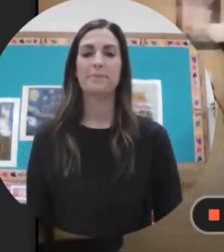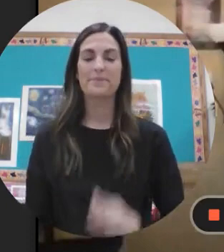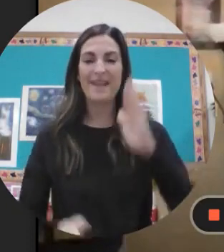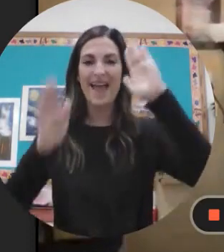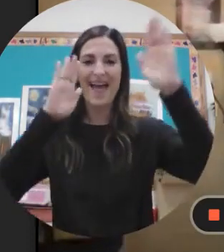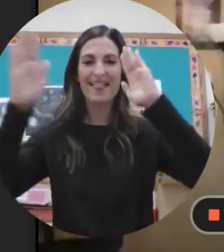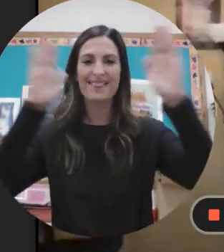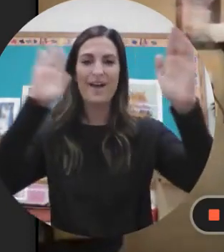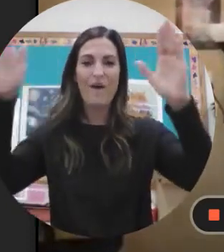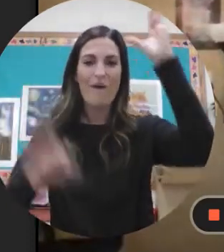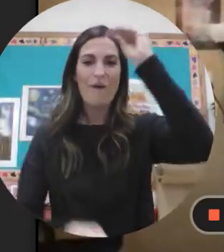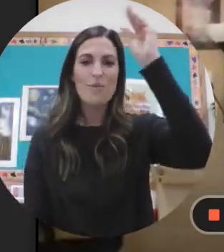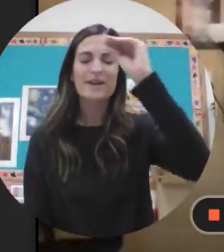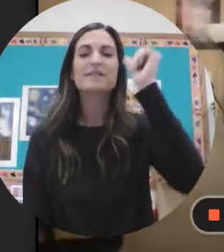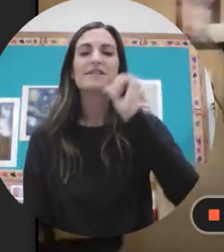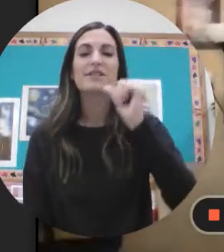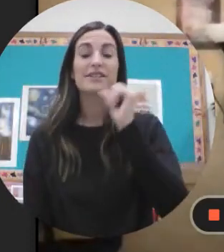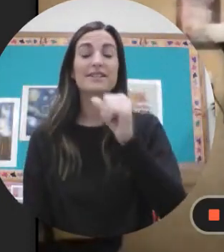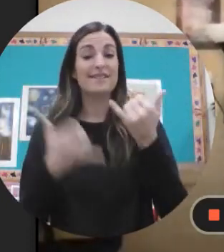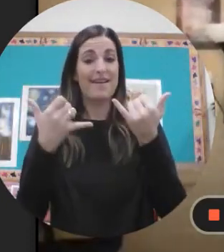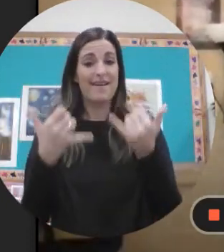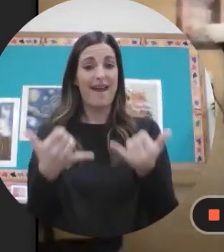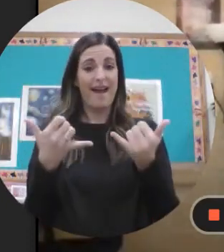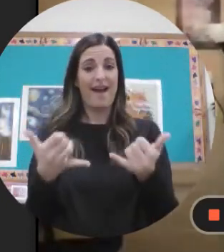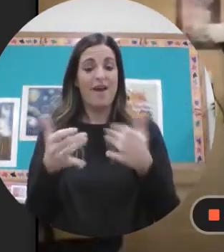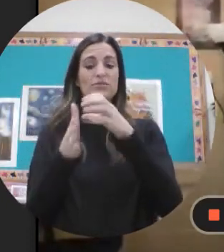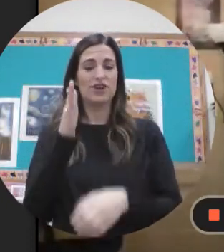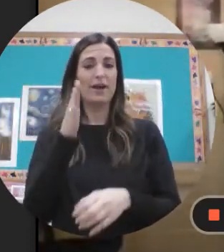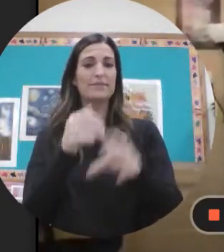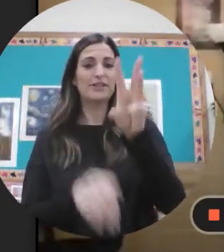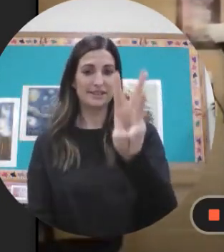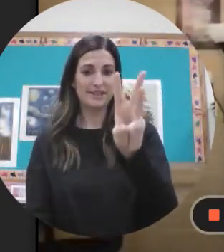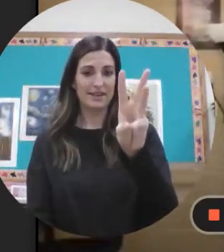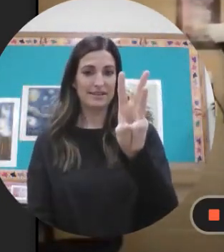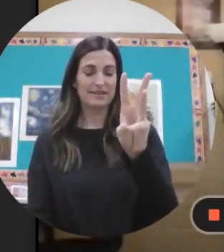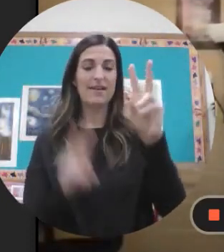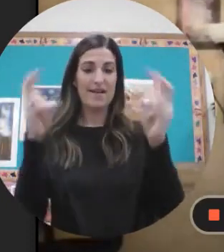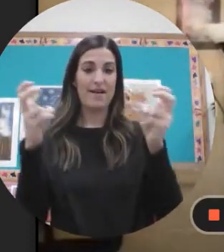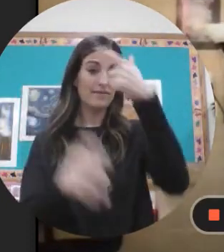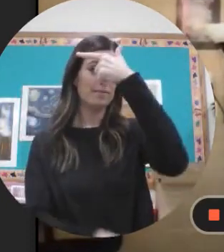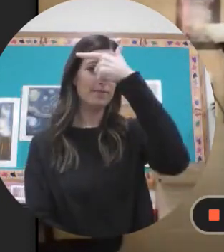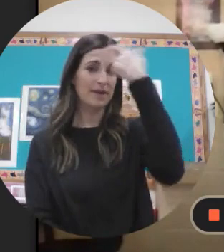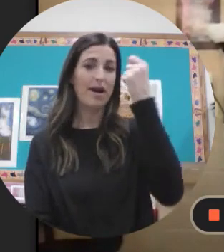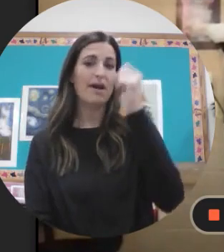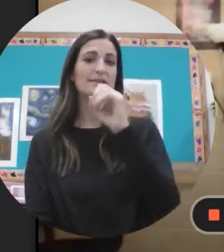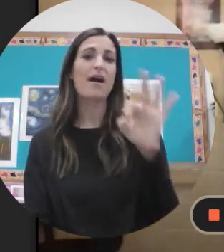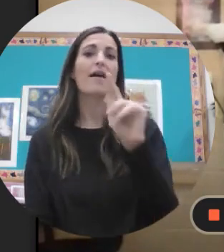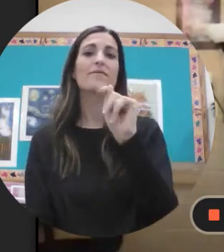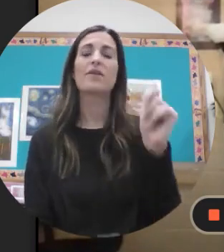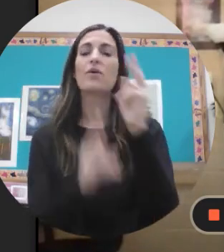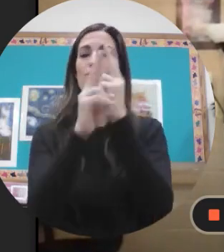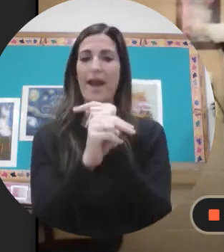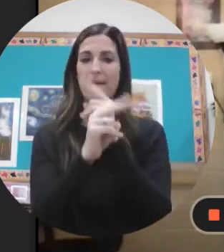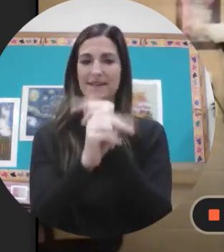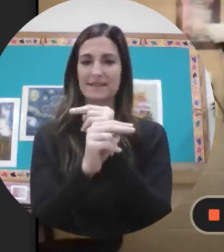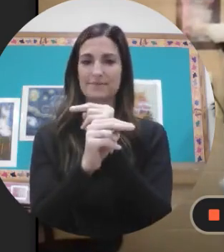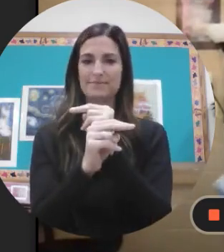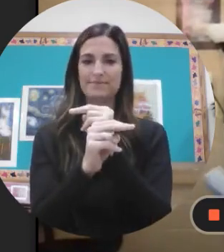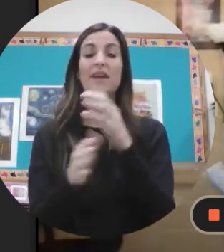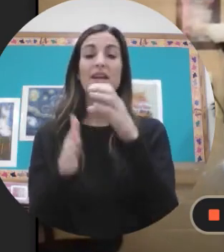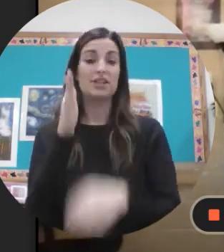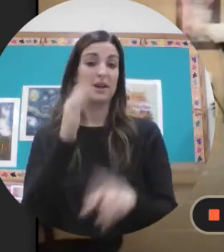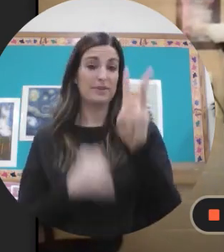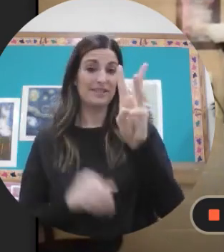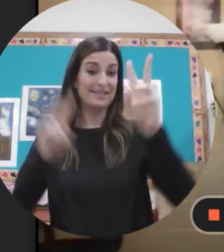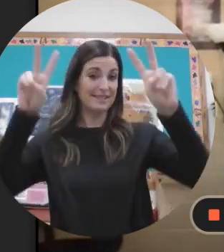Hello, boys and girls. We are going to continue on to Chapter 6 of Because of the Rabbit by Cynthia Lord. Chapter 6 is called A